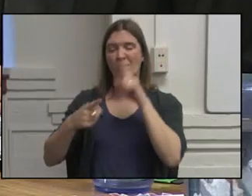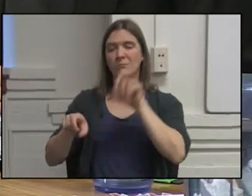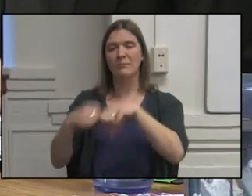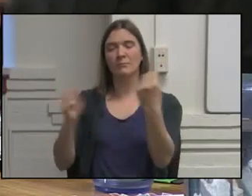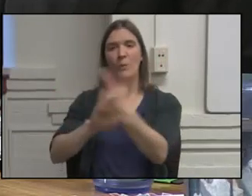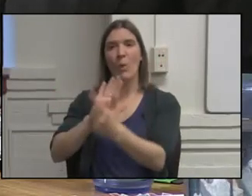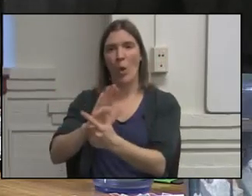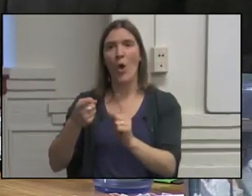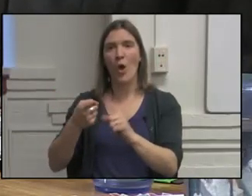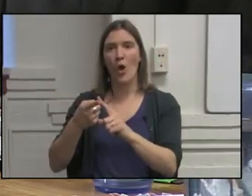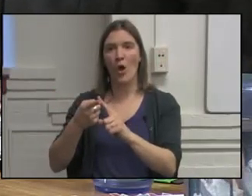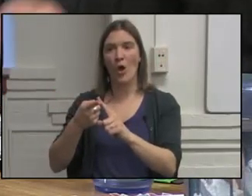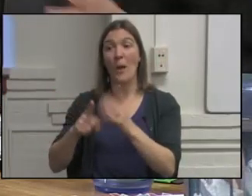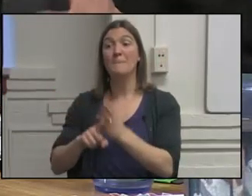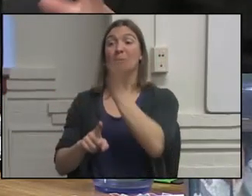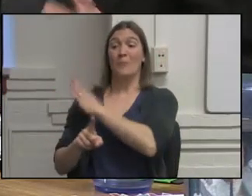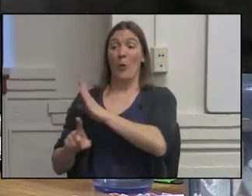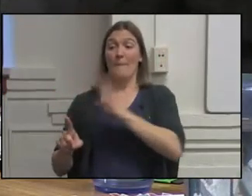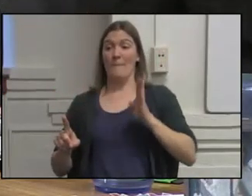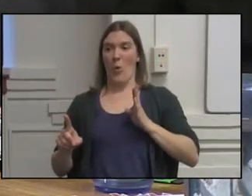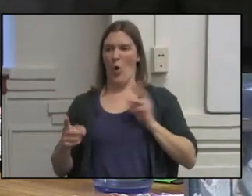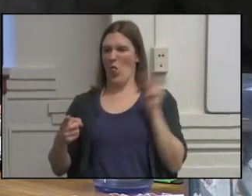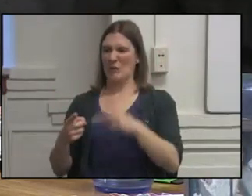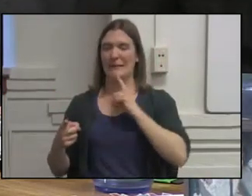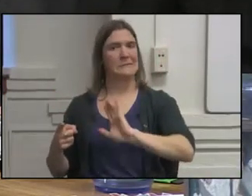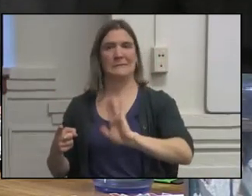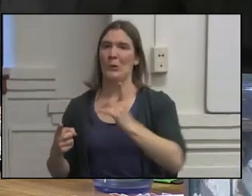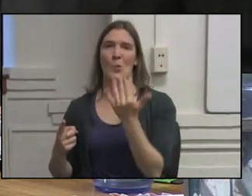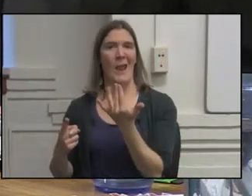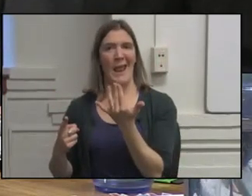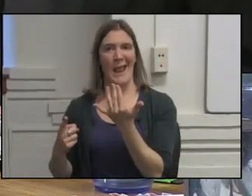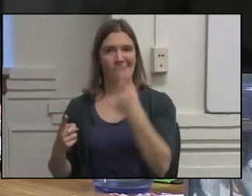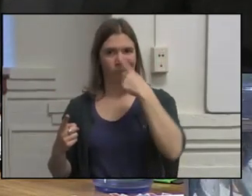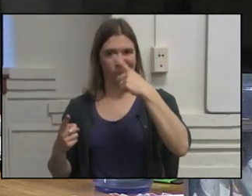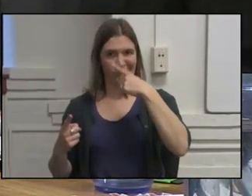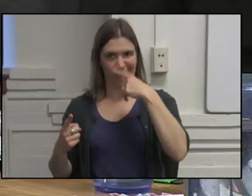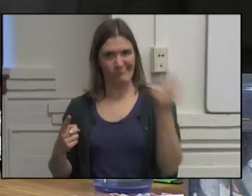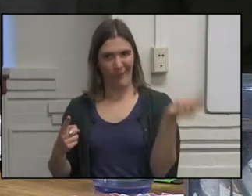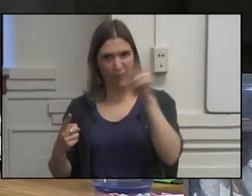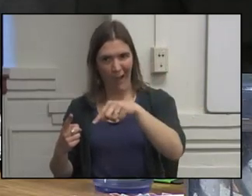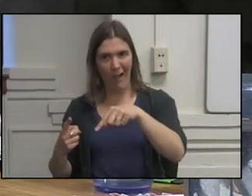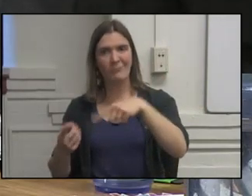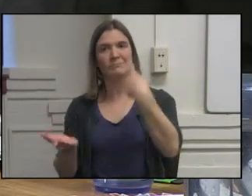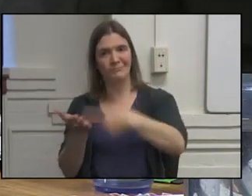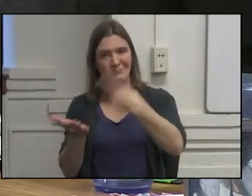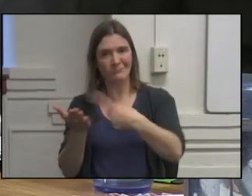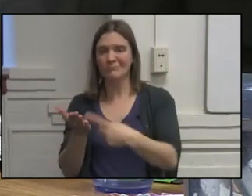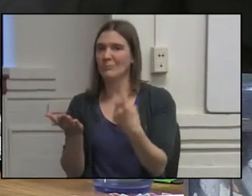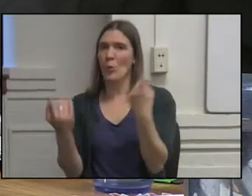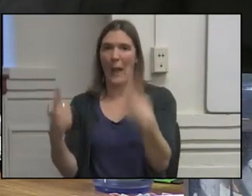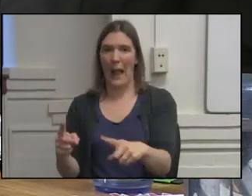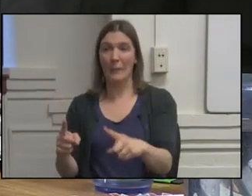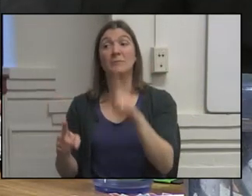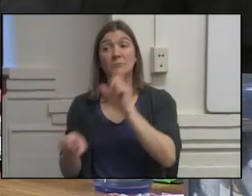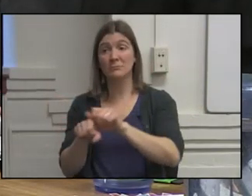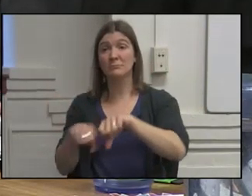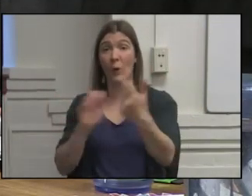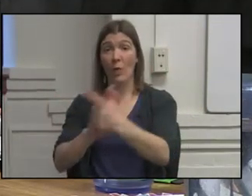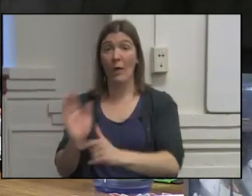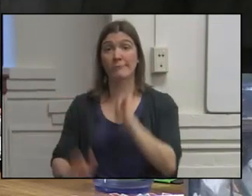the prior board actually was the one who had looked at the renewal, and the prior board asked that the organization that had had a